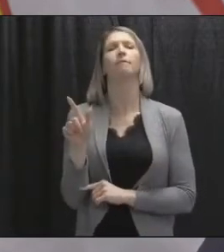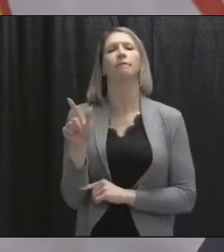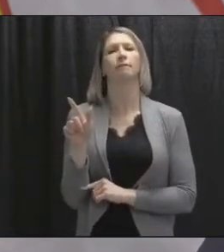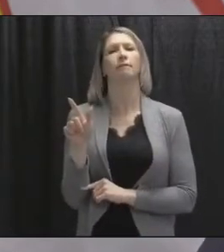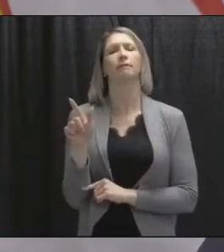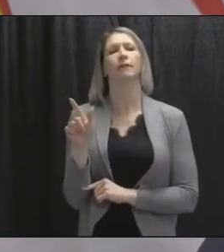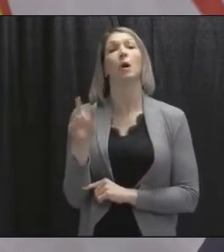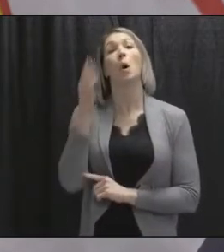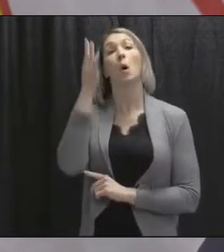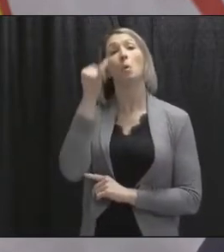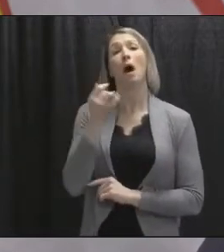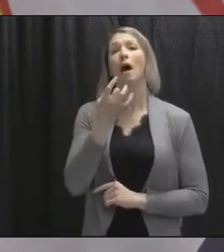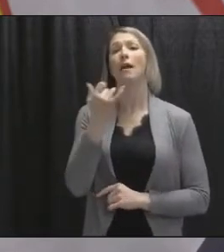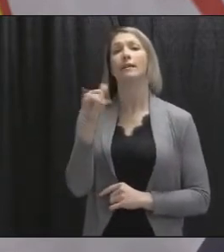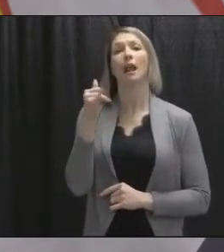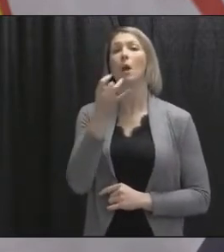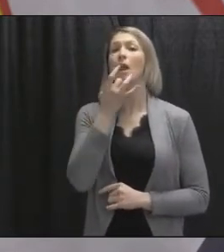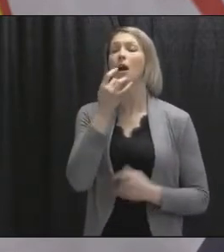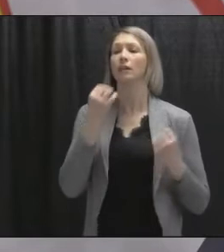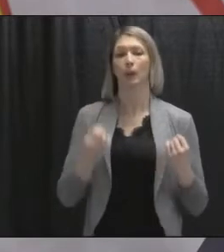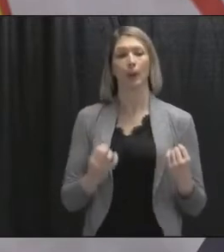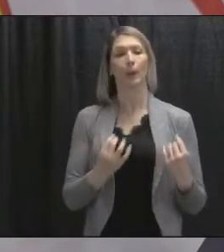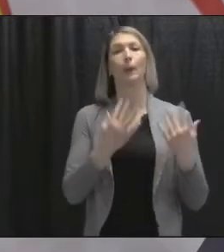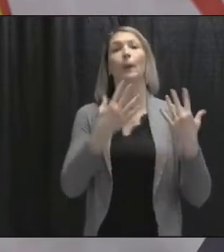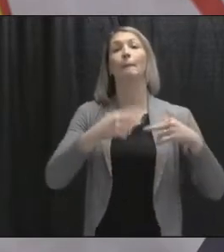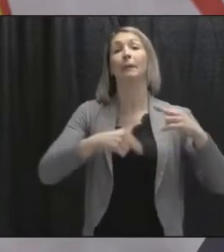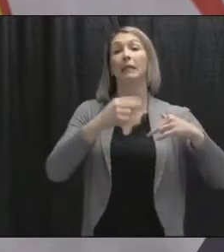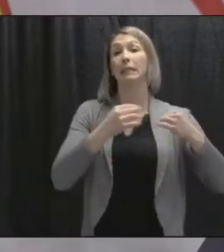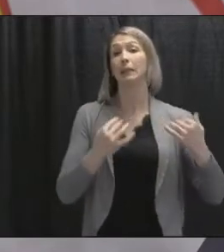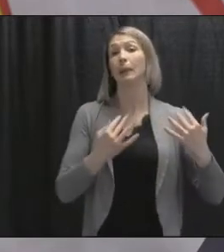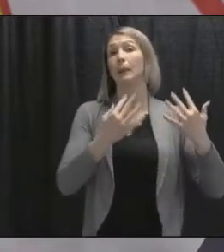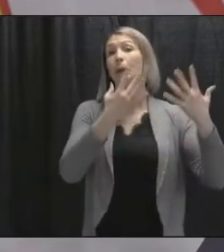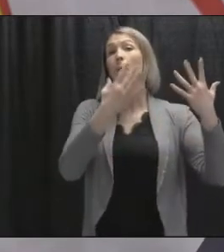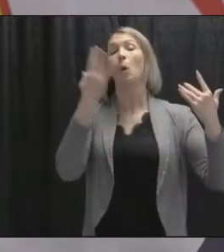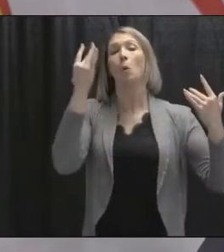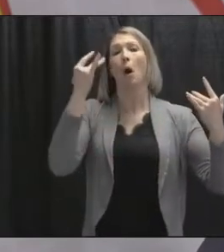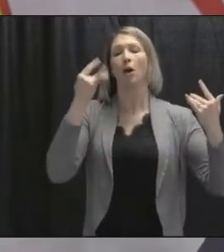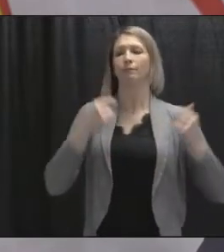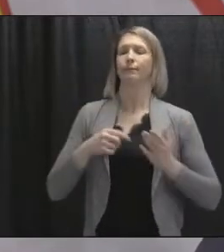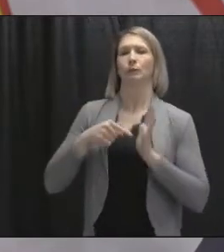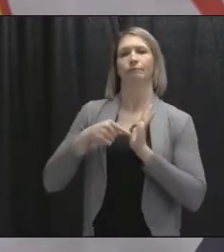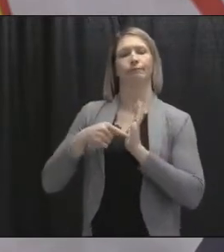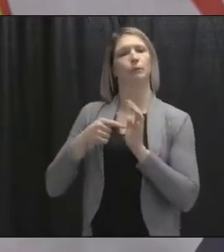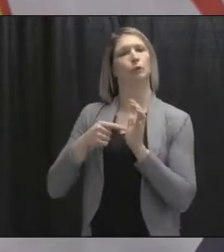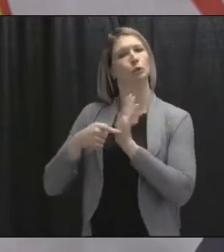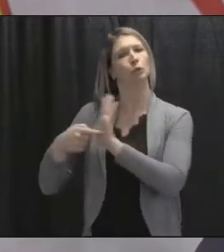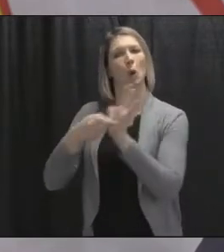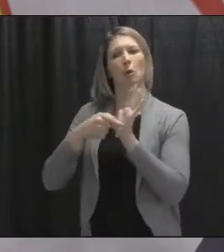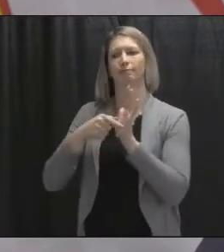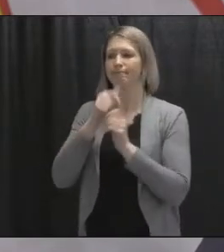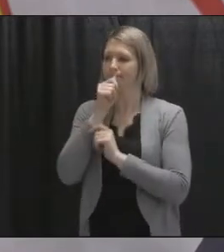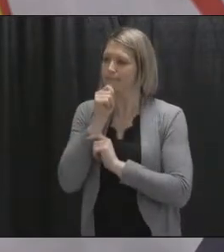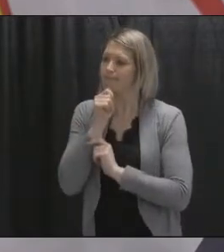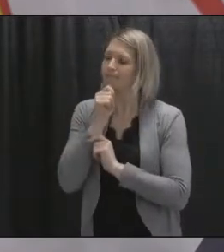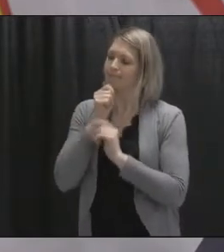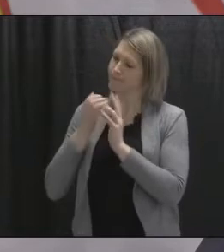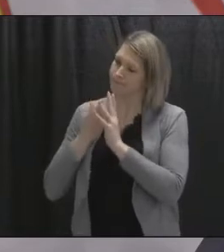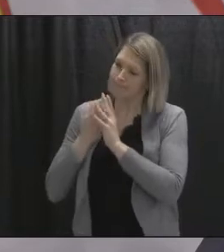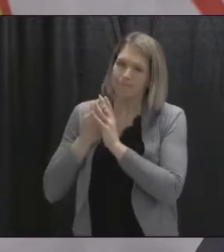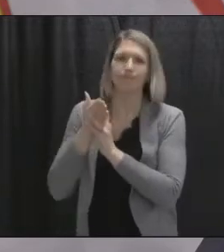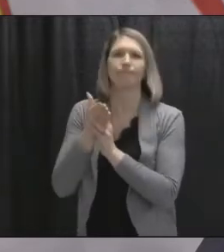a gesture of thanks for the dedication and their resilience during this pandemic. It is our